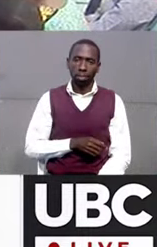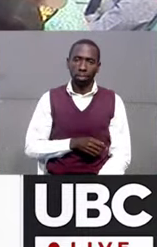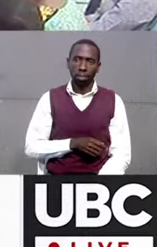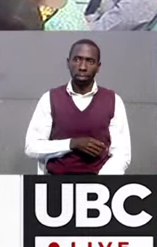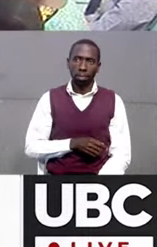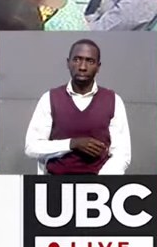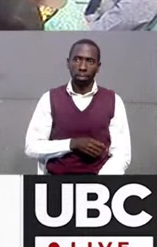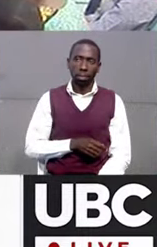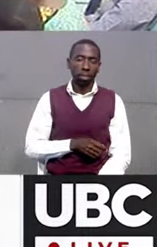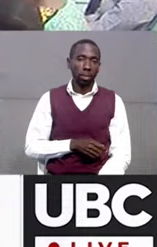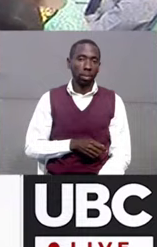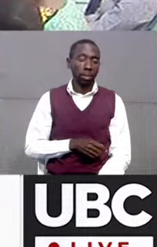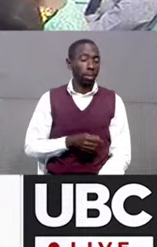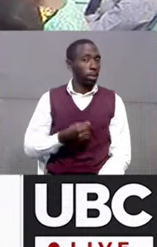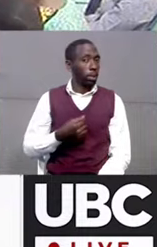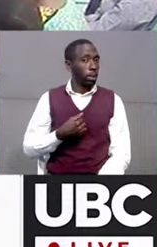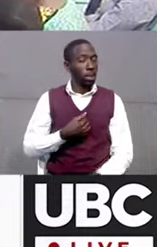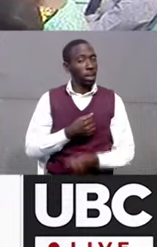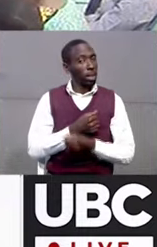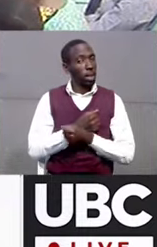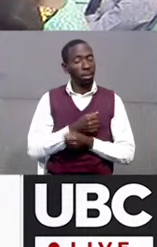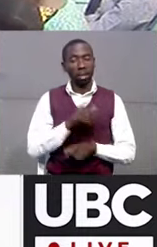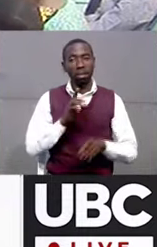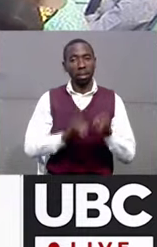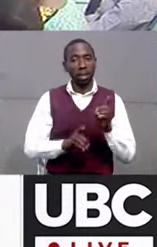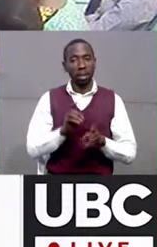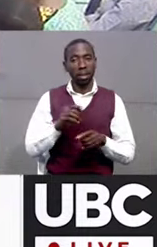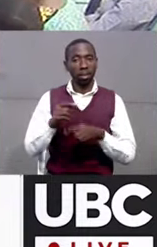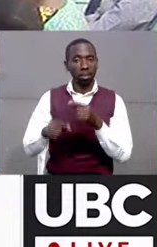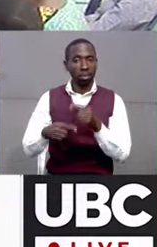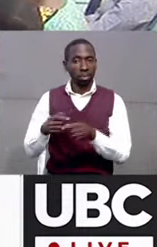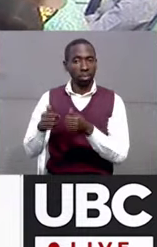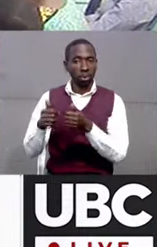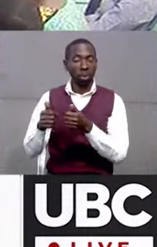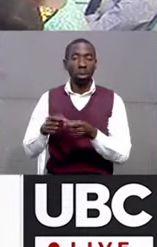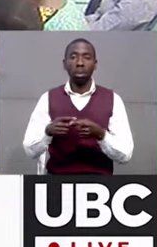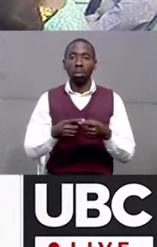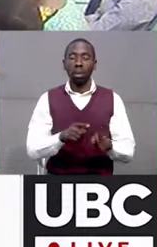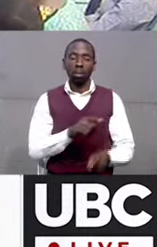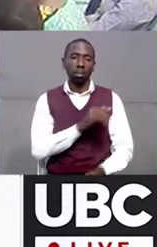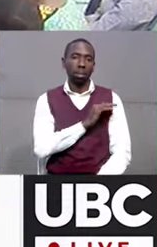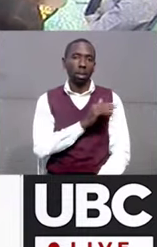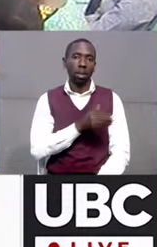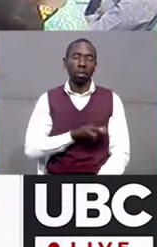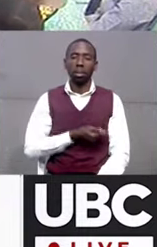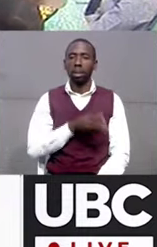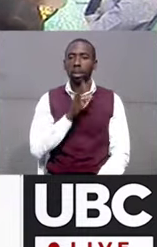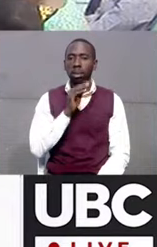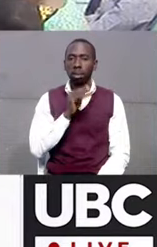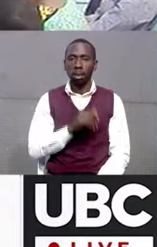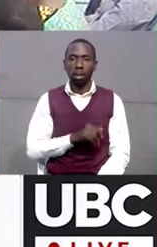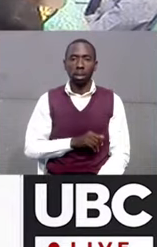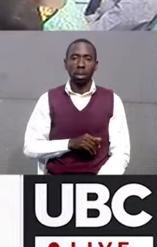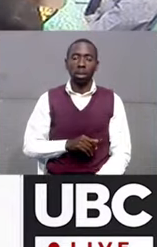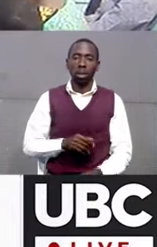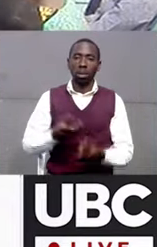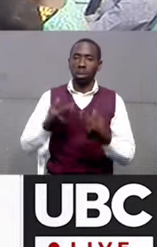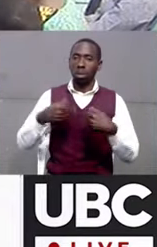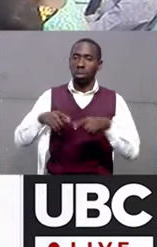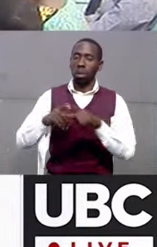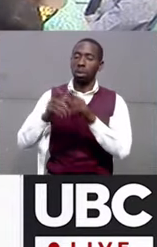I like the debate that is going on. But Madam Speaker, while we congratulate the